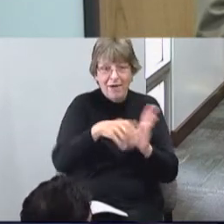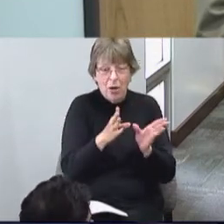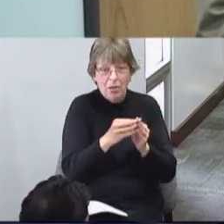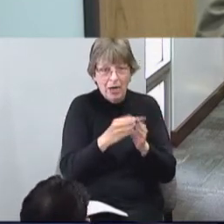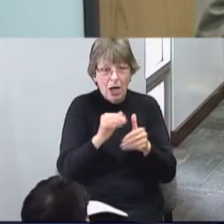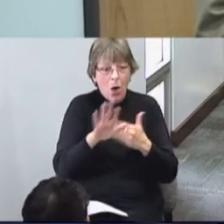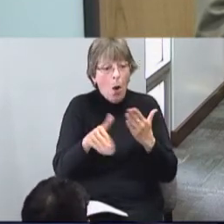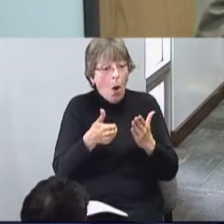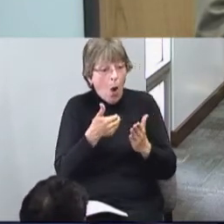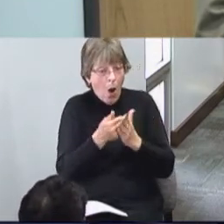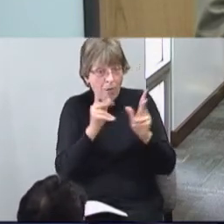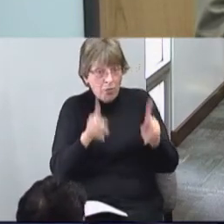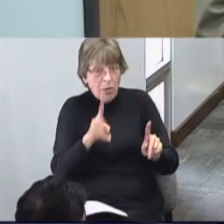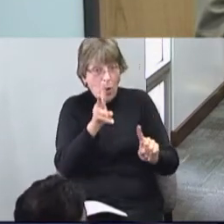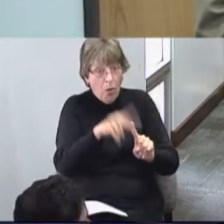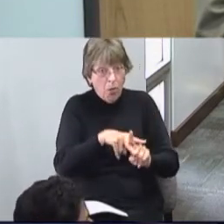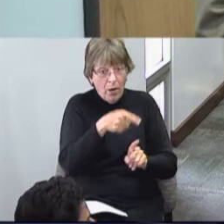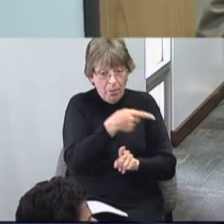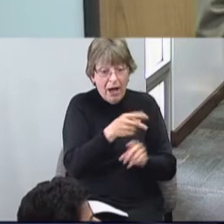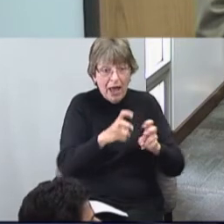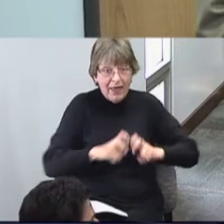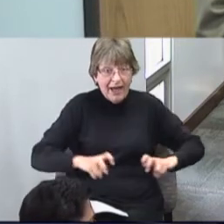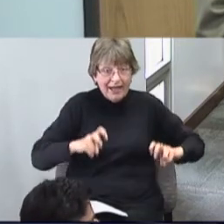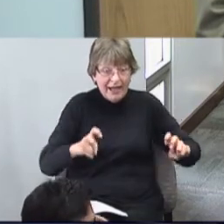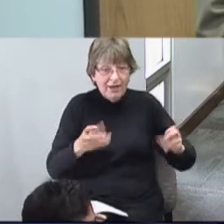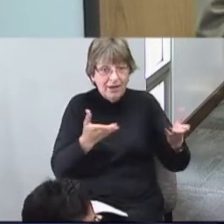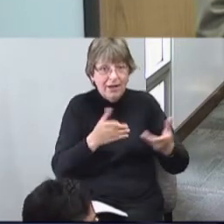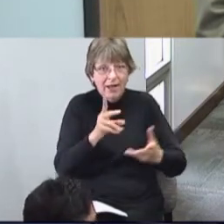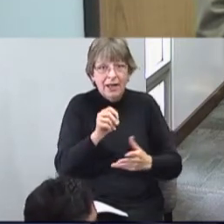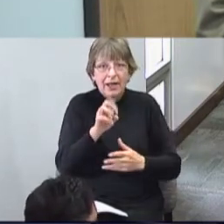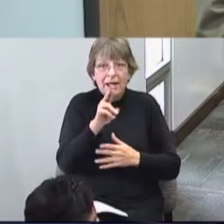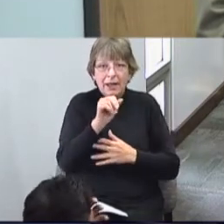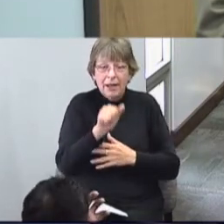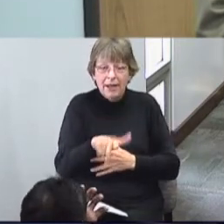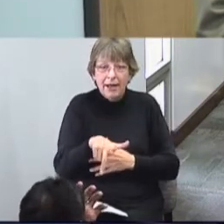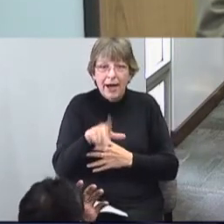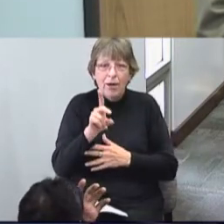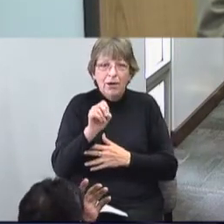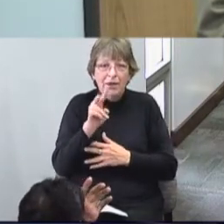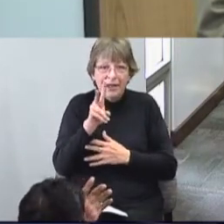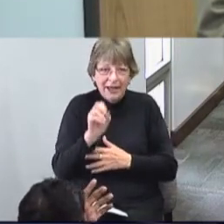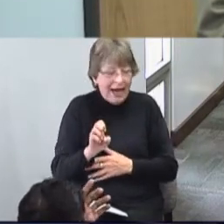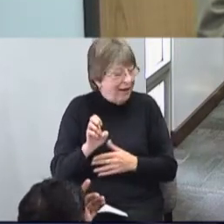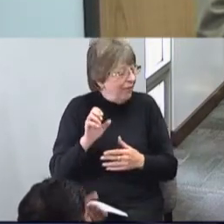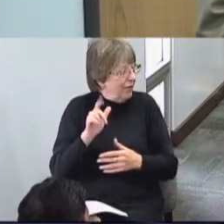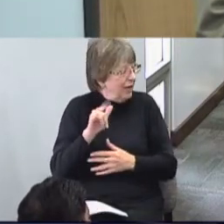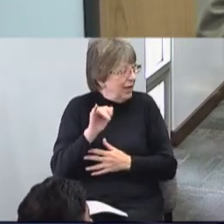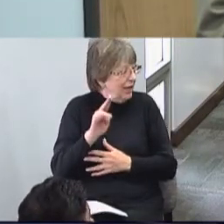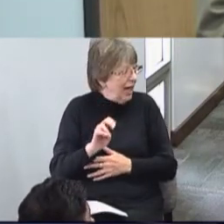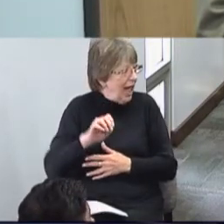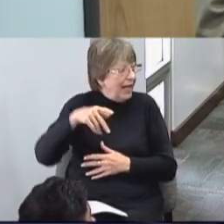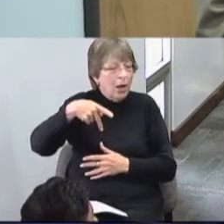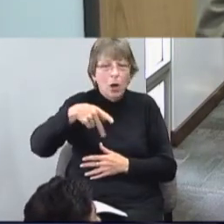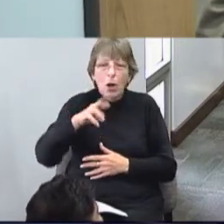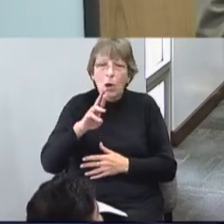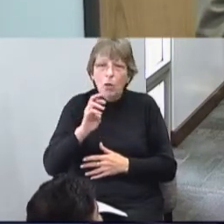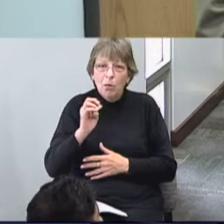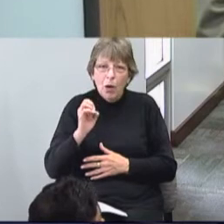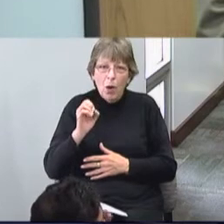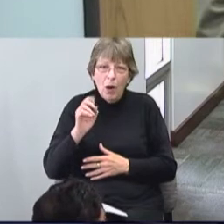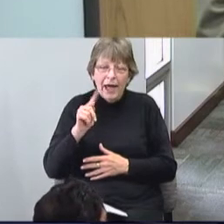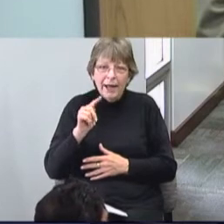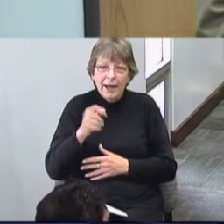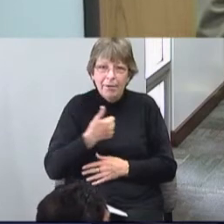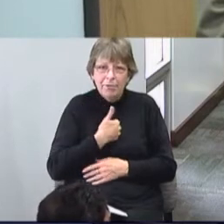by you were present, that being Daryl Pankratz, John Daveline, Cindy Proett, myself, Bob Fee, Richard